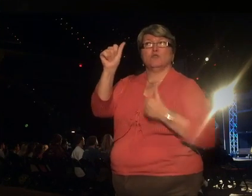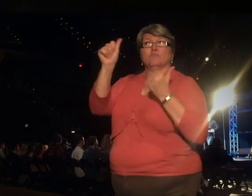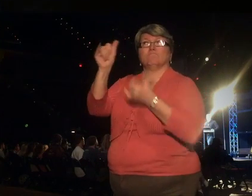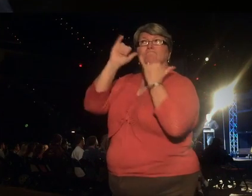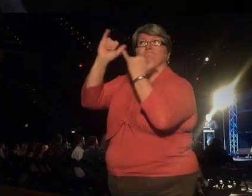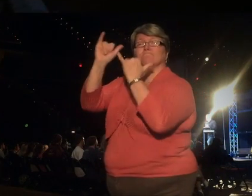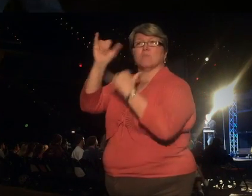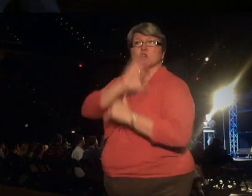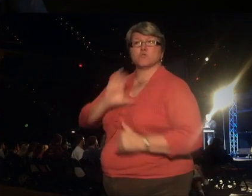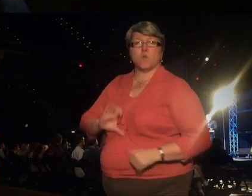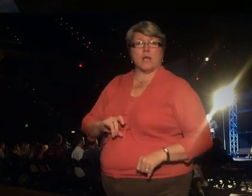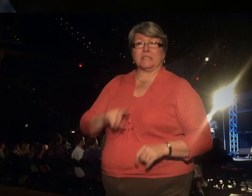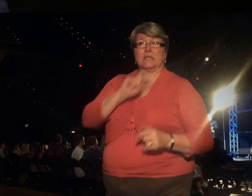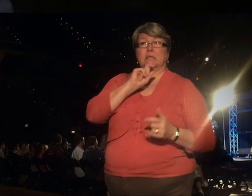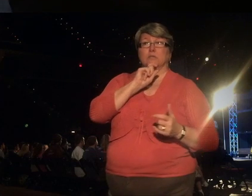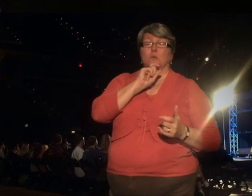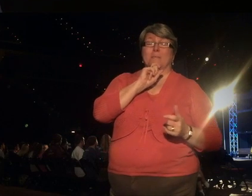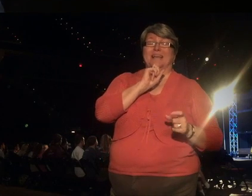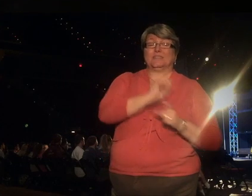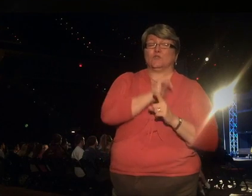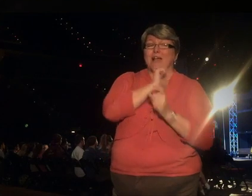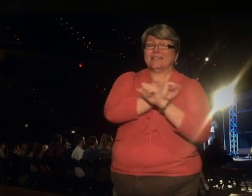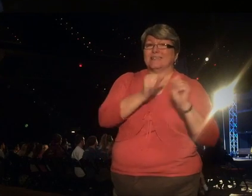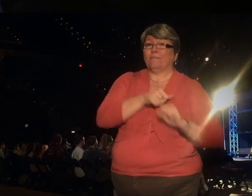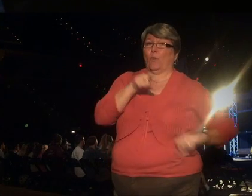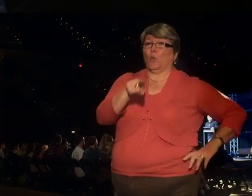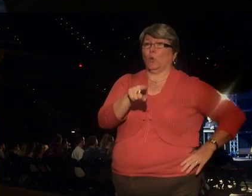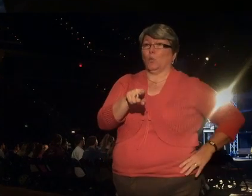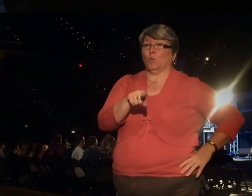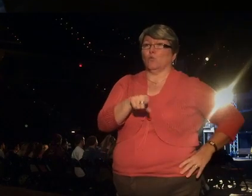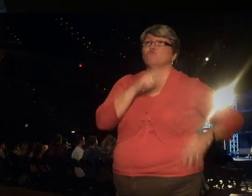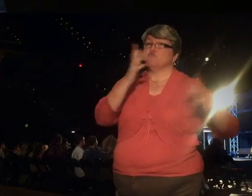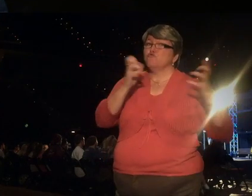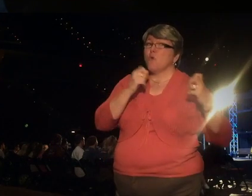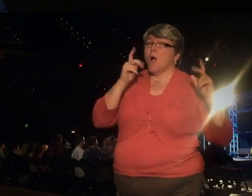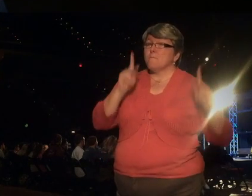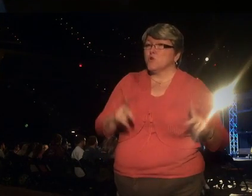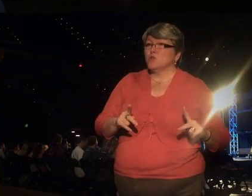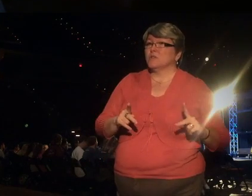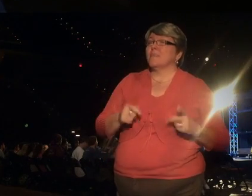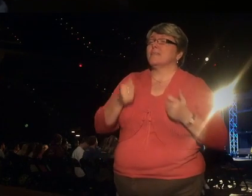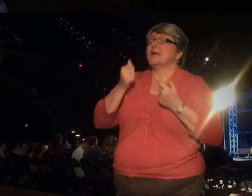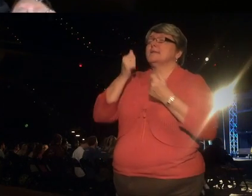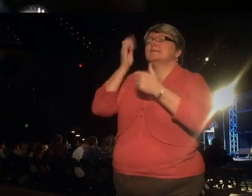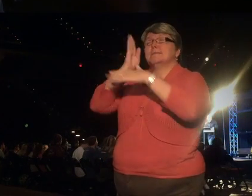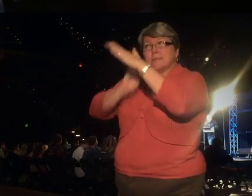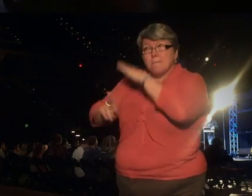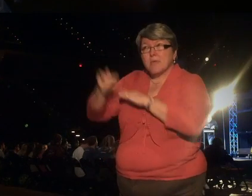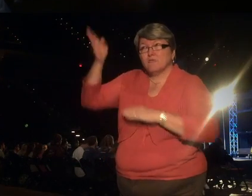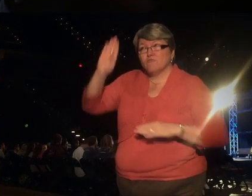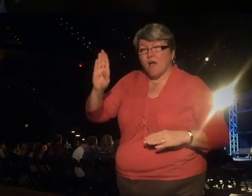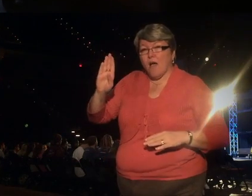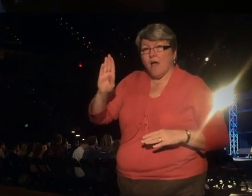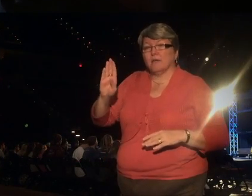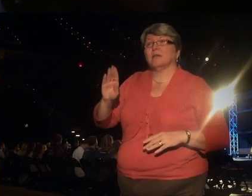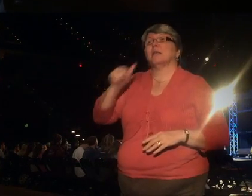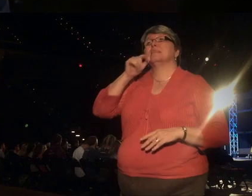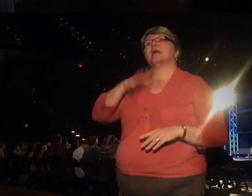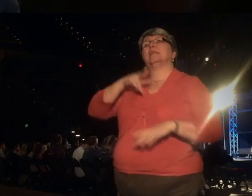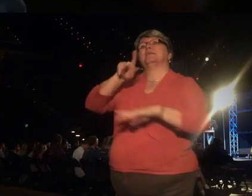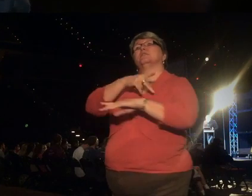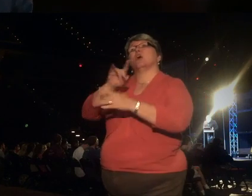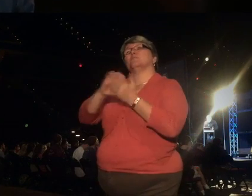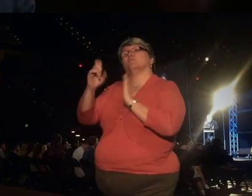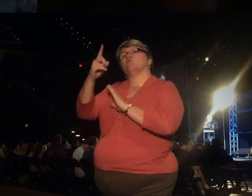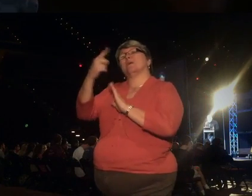so she's not safe with you. You want someone who's submitted to him. Ladies, Psalm 1 says, how blessed is